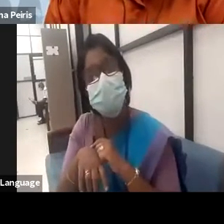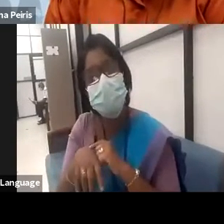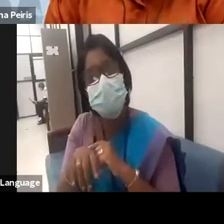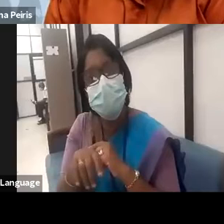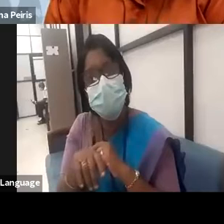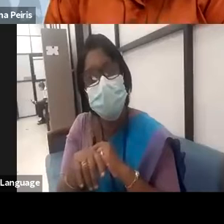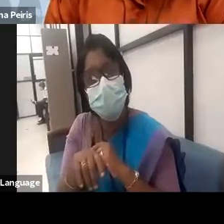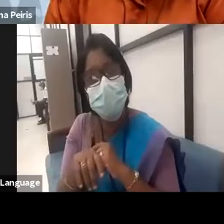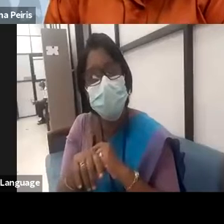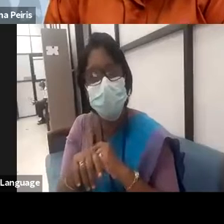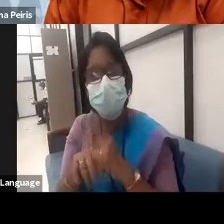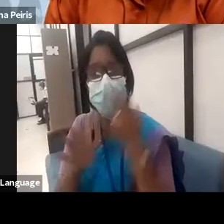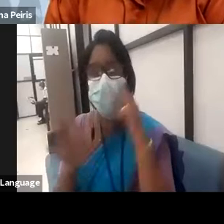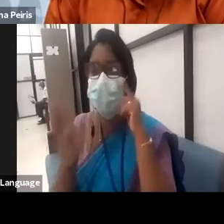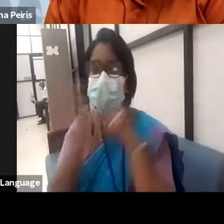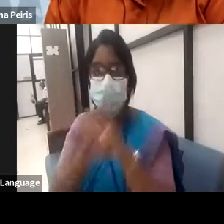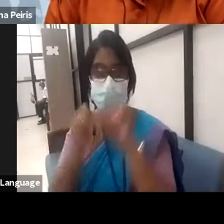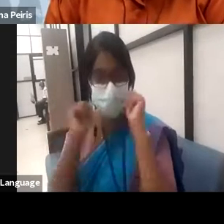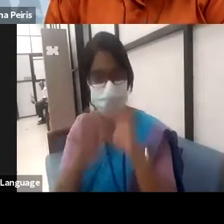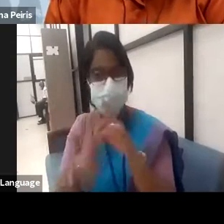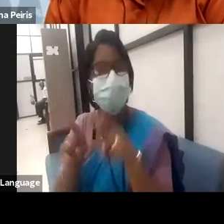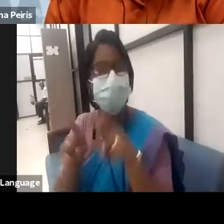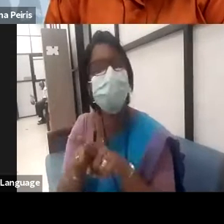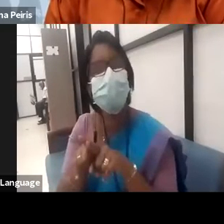a policy paper that remains in someone's